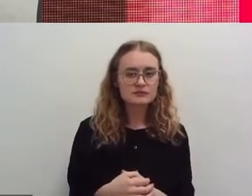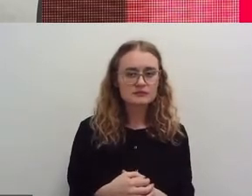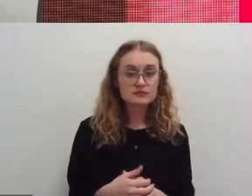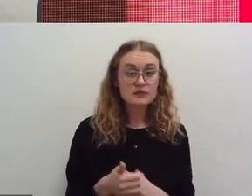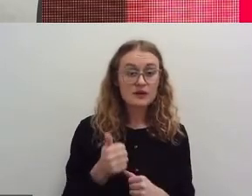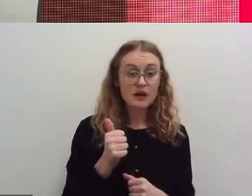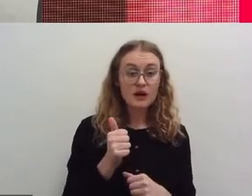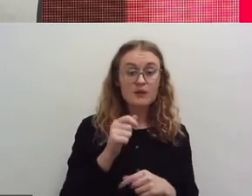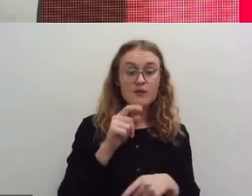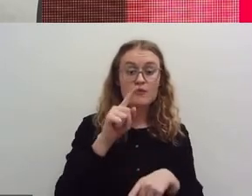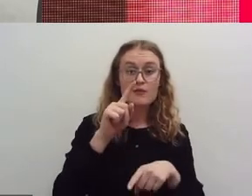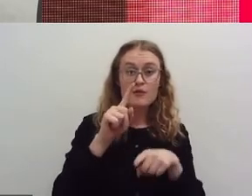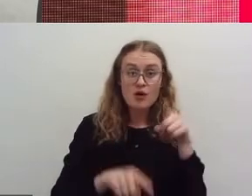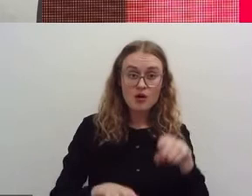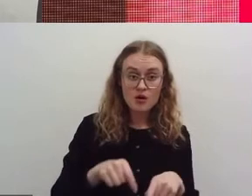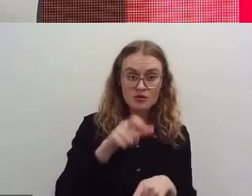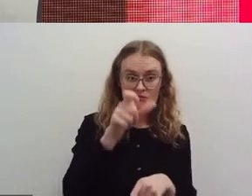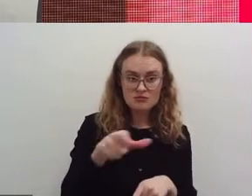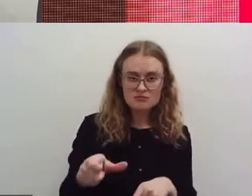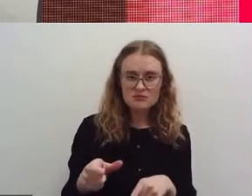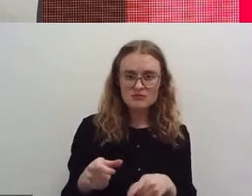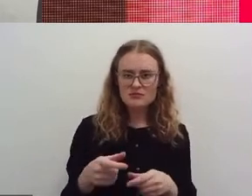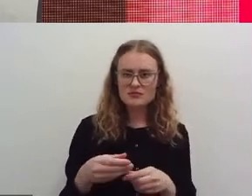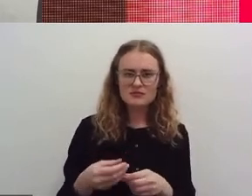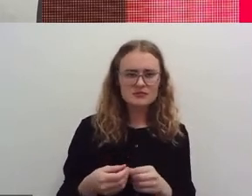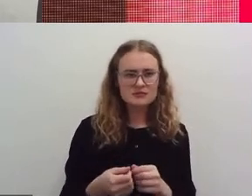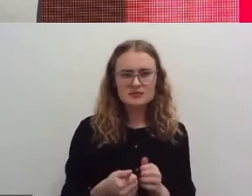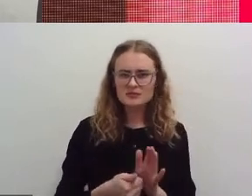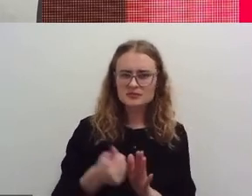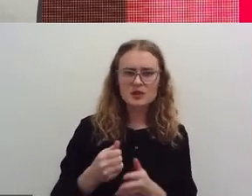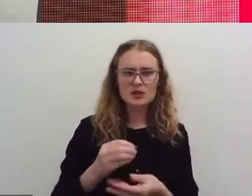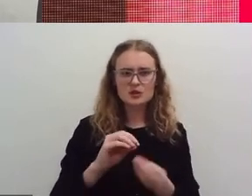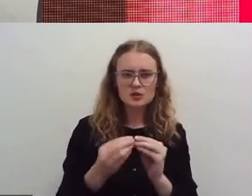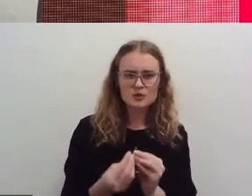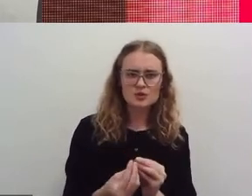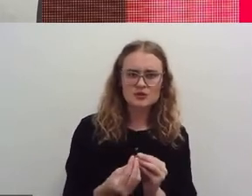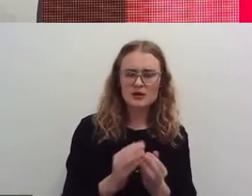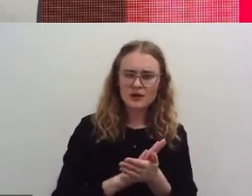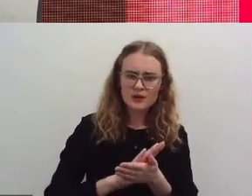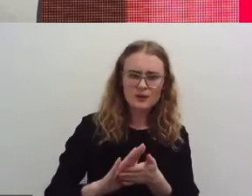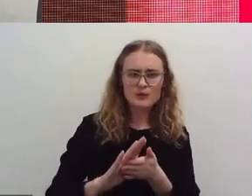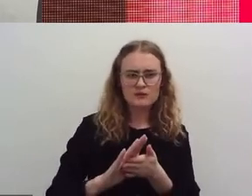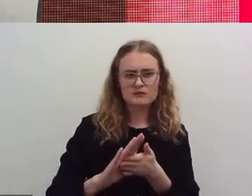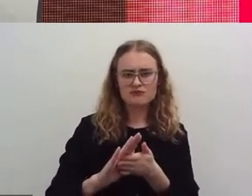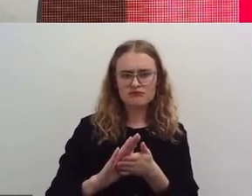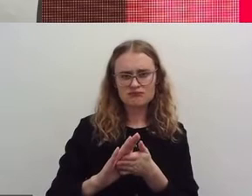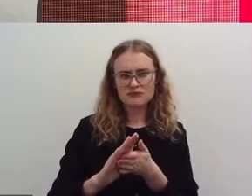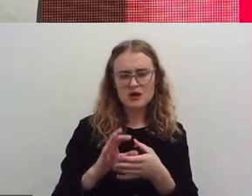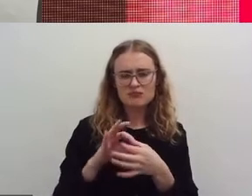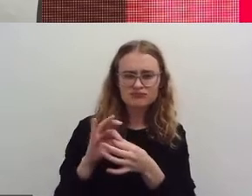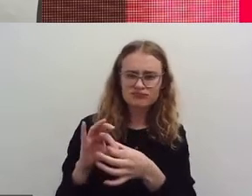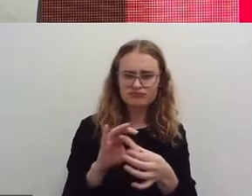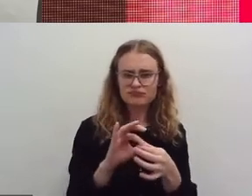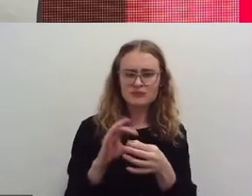solution to working together and living in a same in the same environment when sometimes